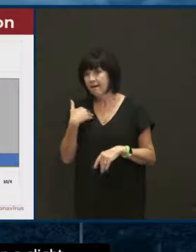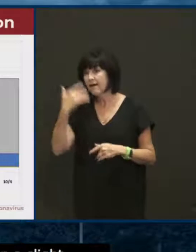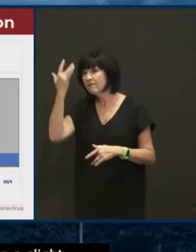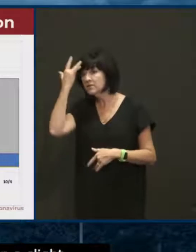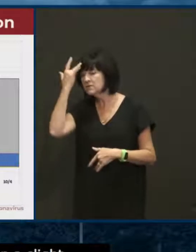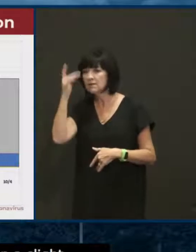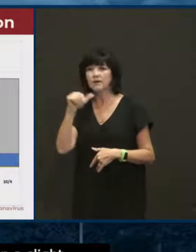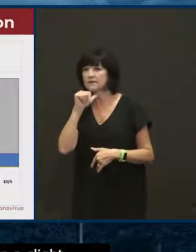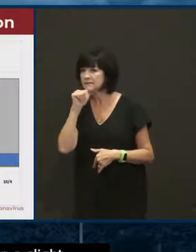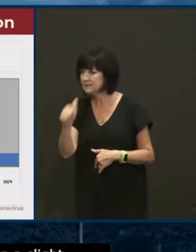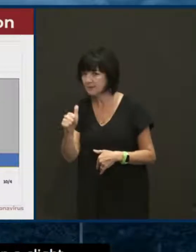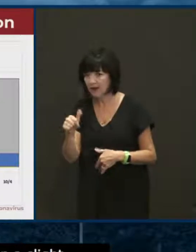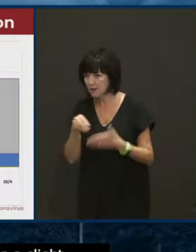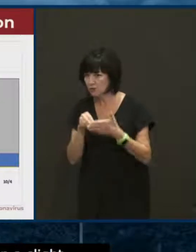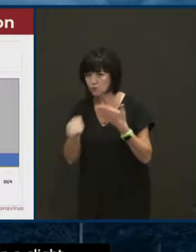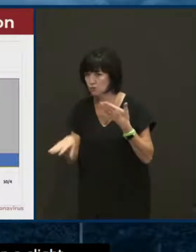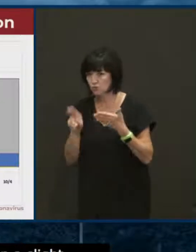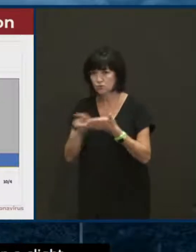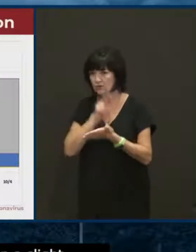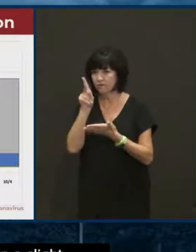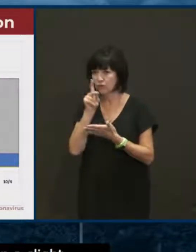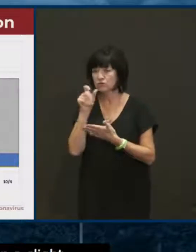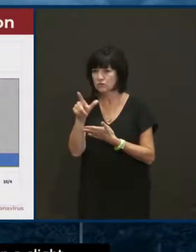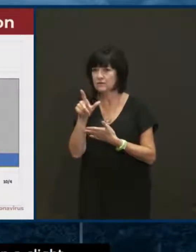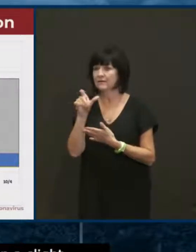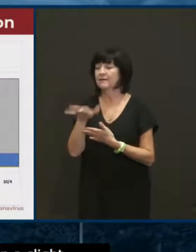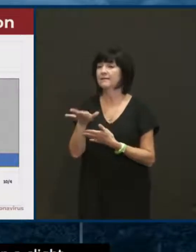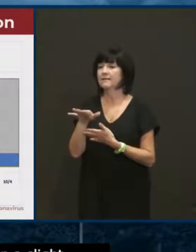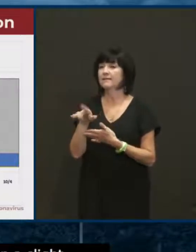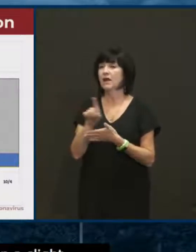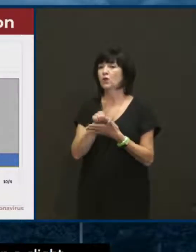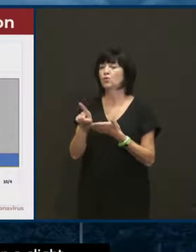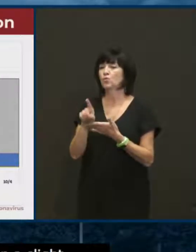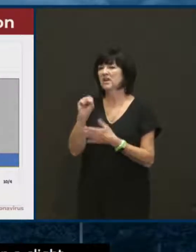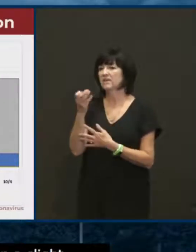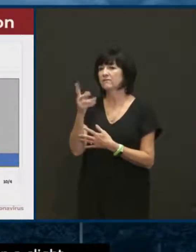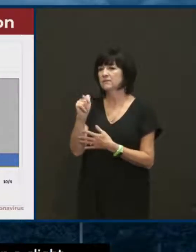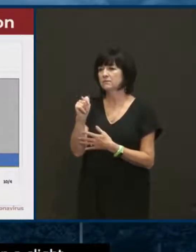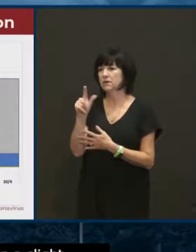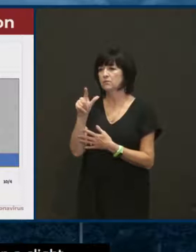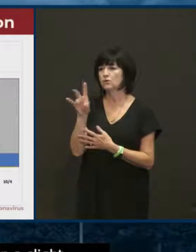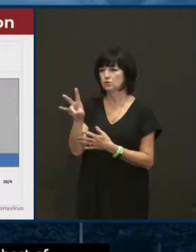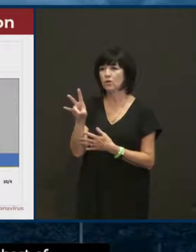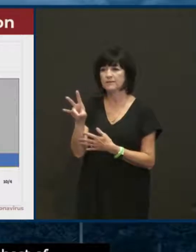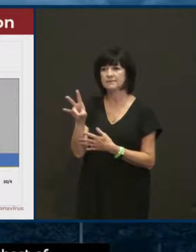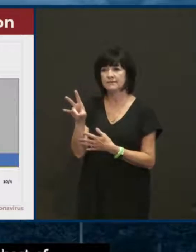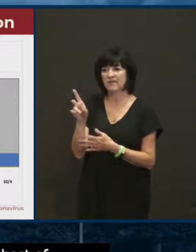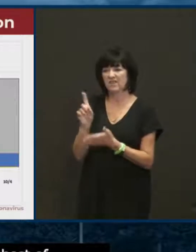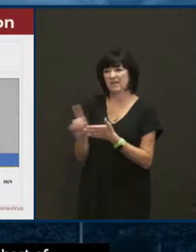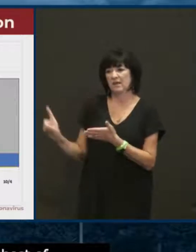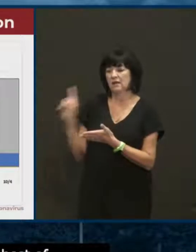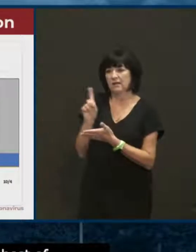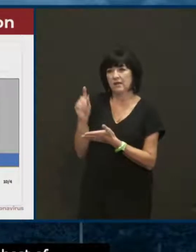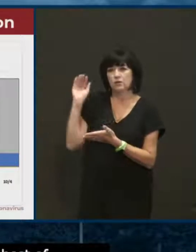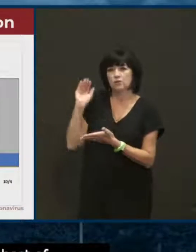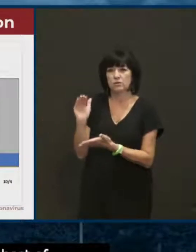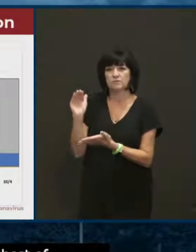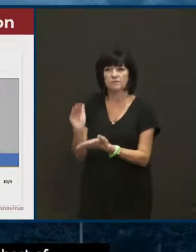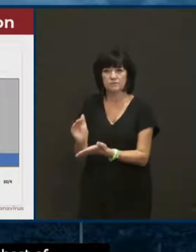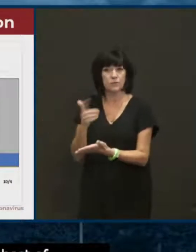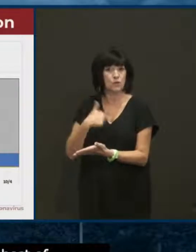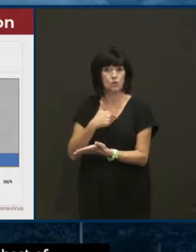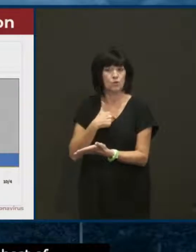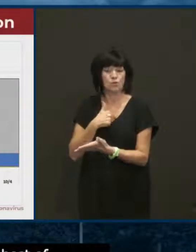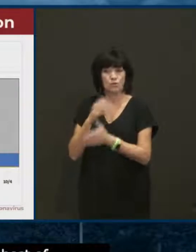its highest on the week of September 27th and has decreased slightly in the last week. So again, we're paying close